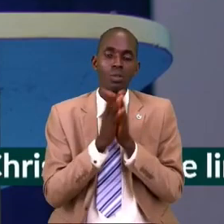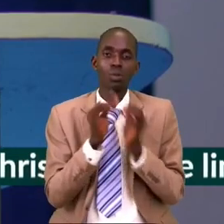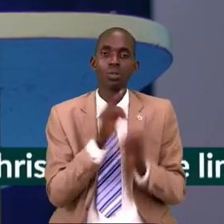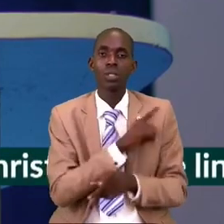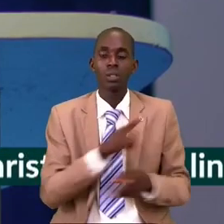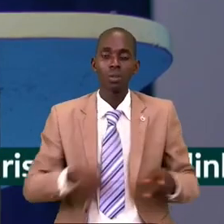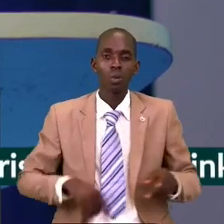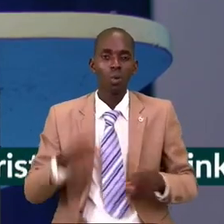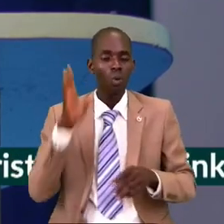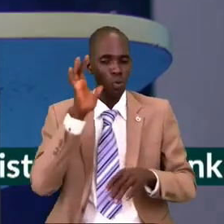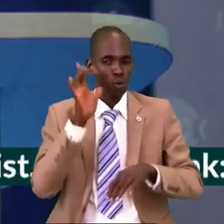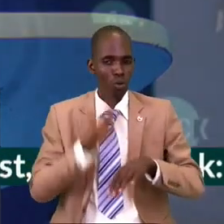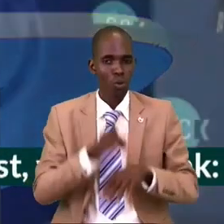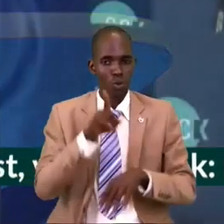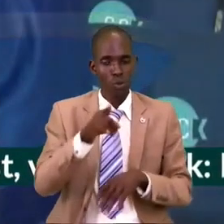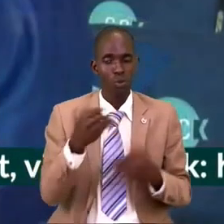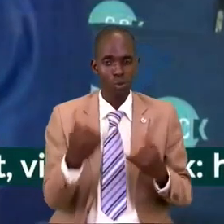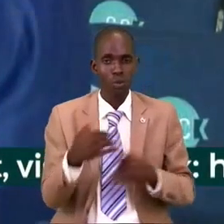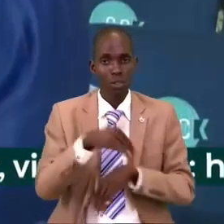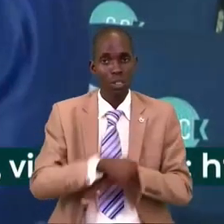Tonight,